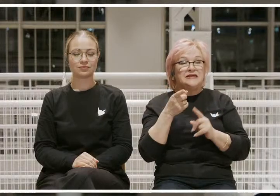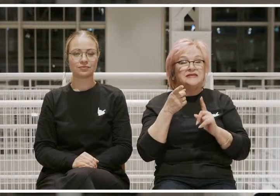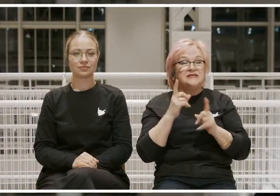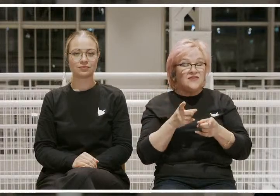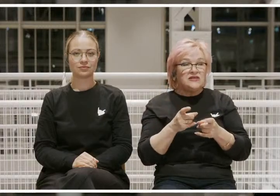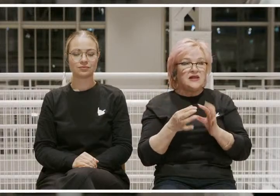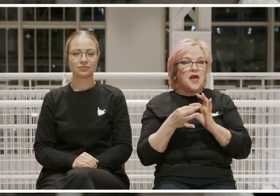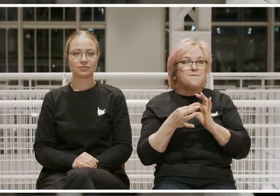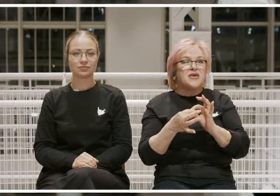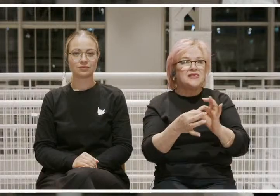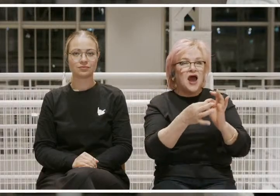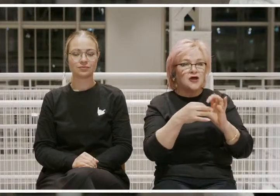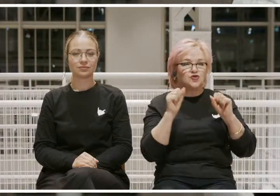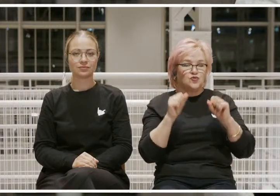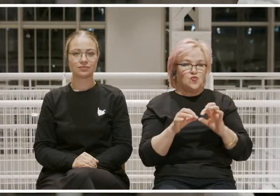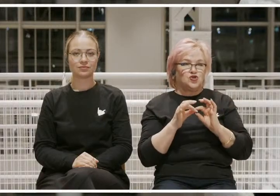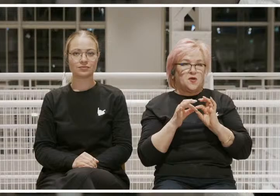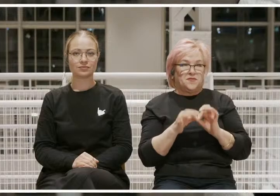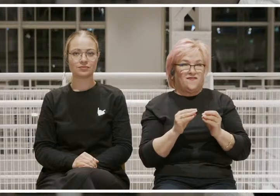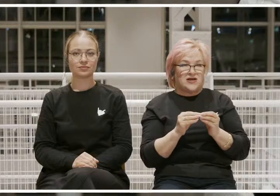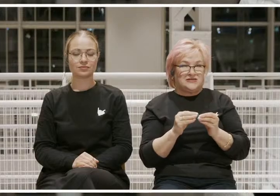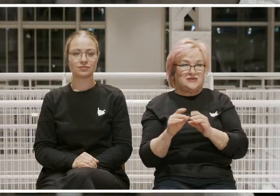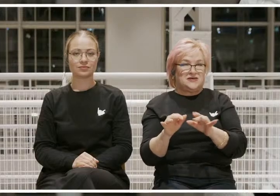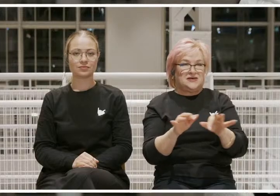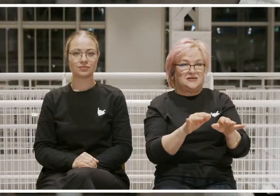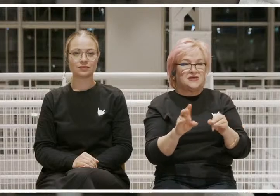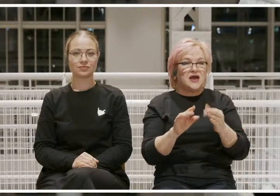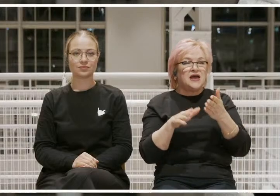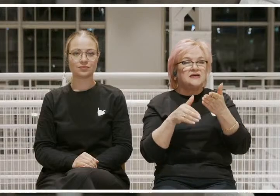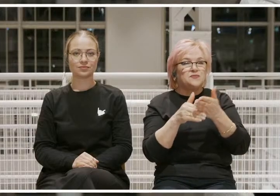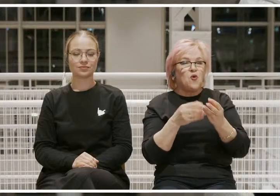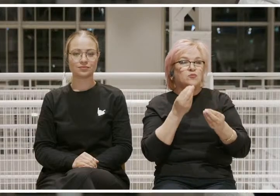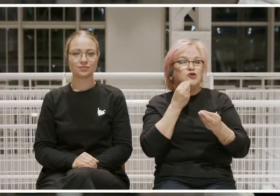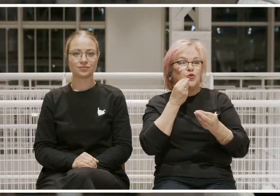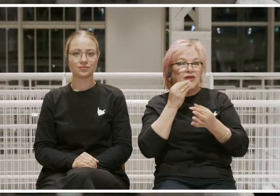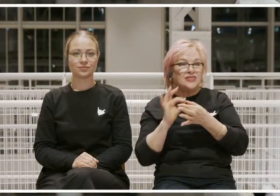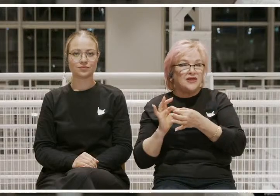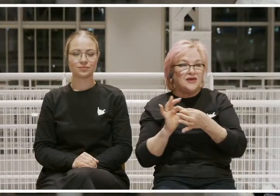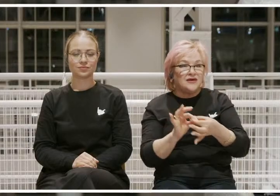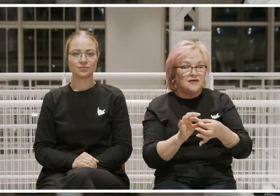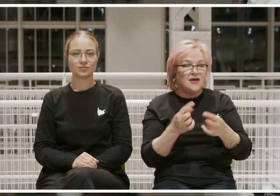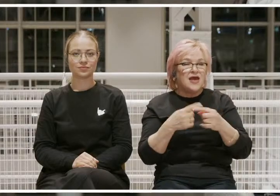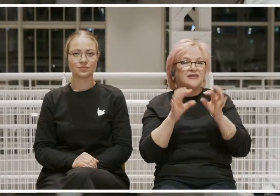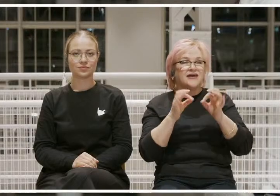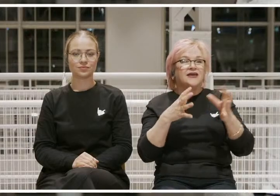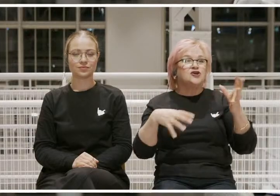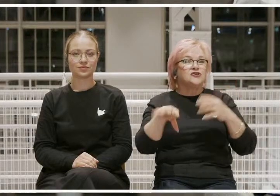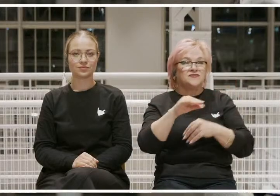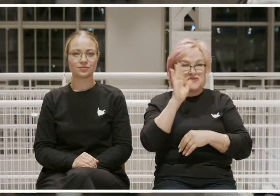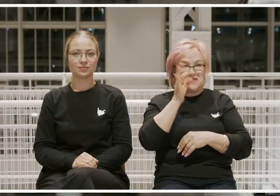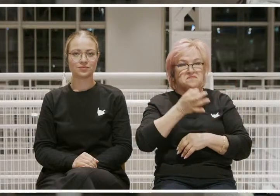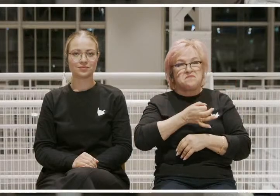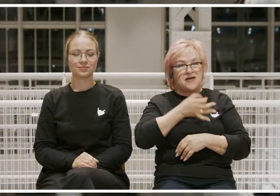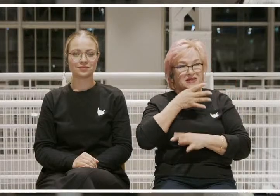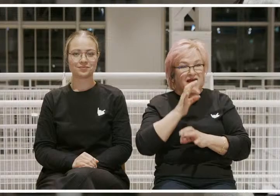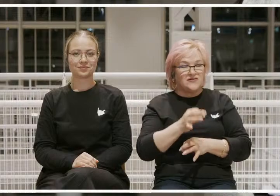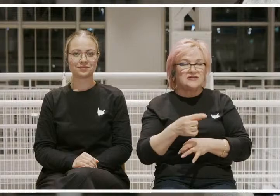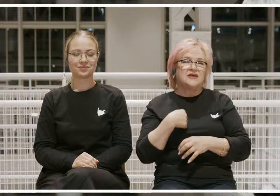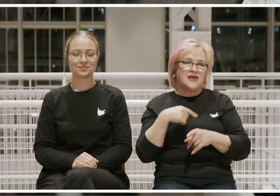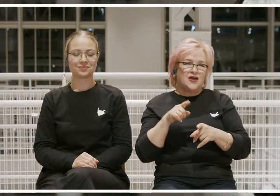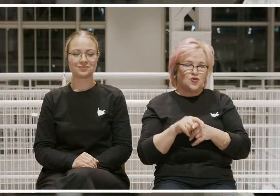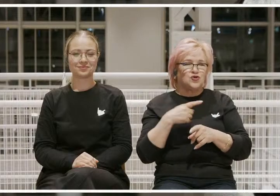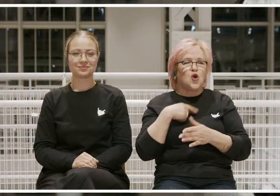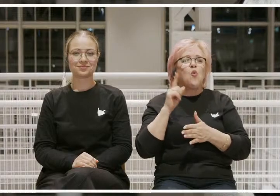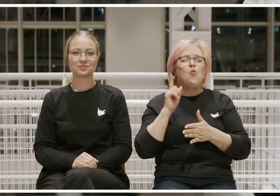then everyone will be very influenced. And I mean, it's not even a joke. I really believe that, you know, food is a thing that we